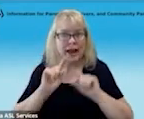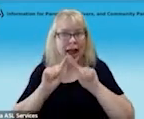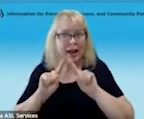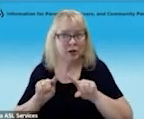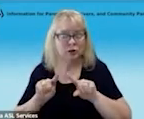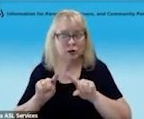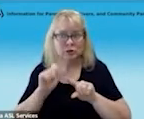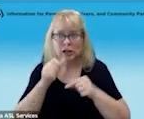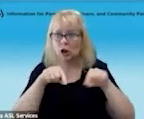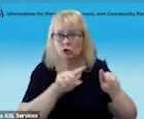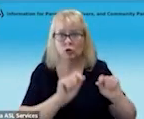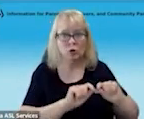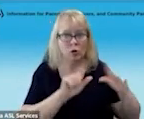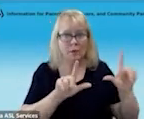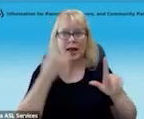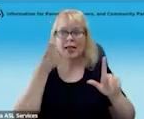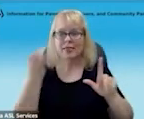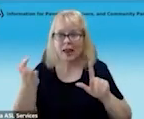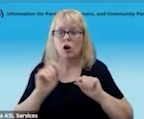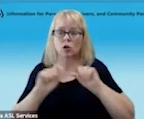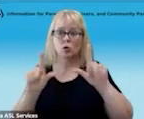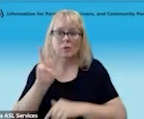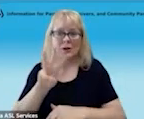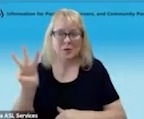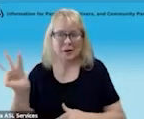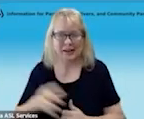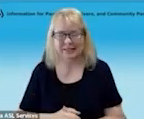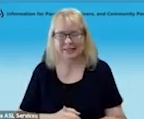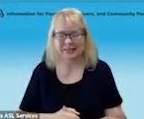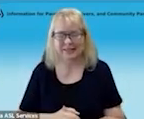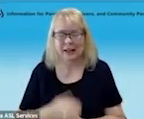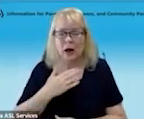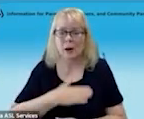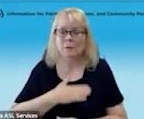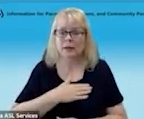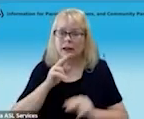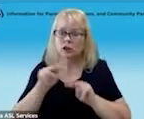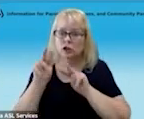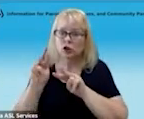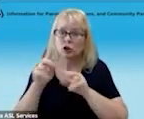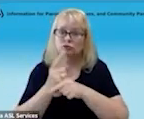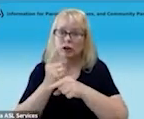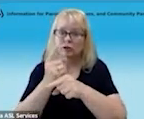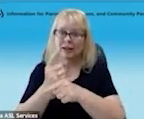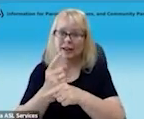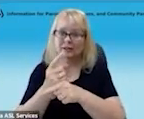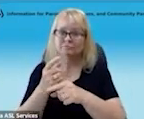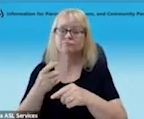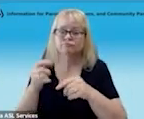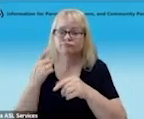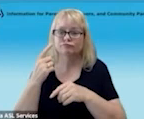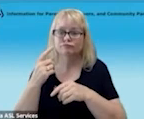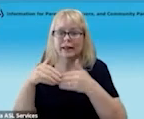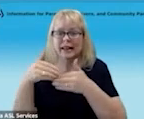note that we will not be able to answer all questions today. We will, however, post answers to questions